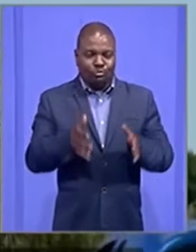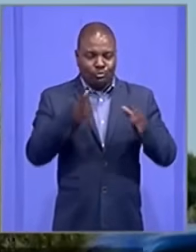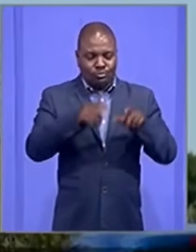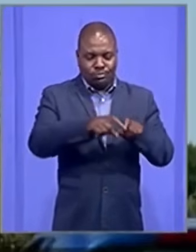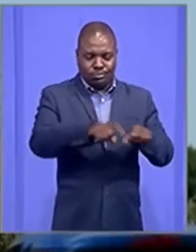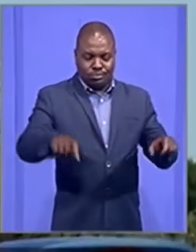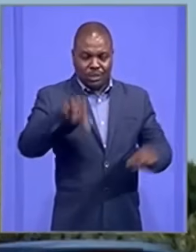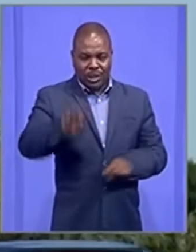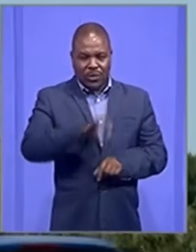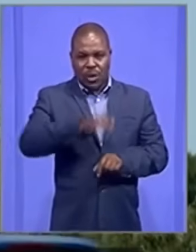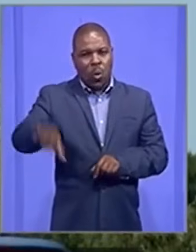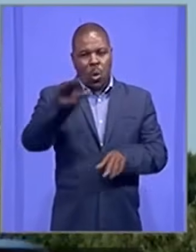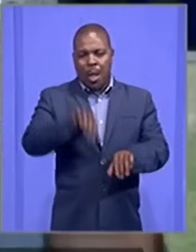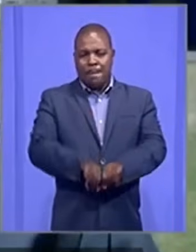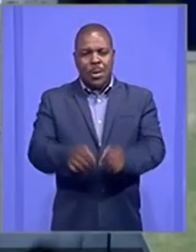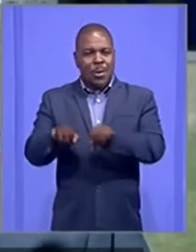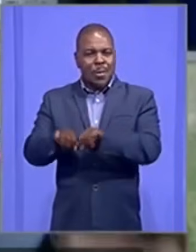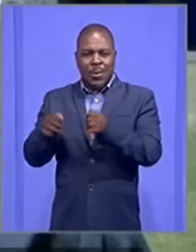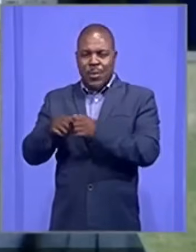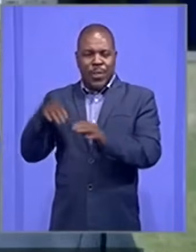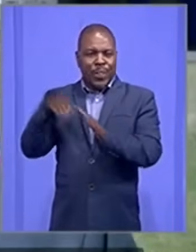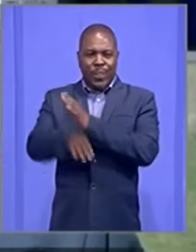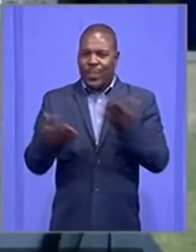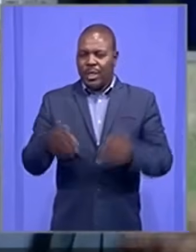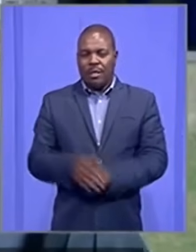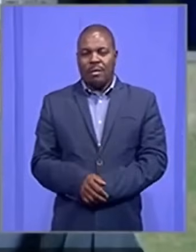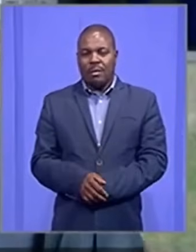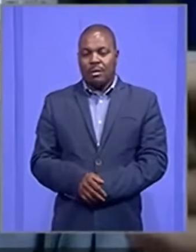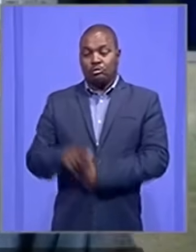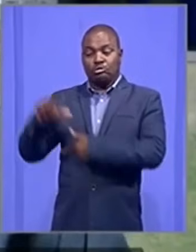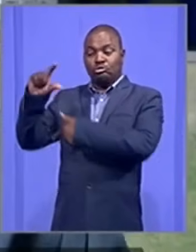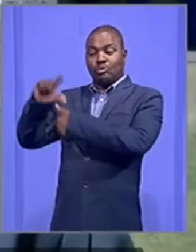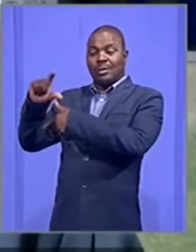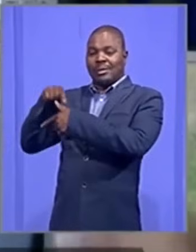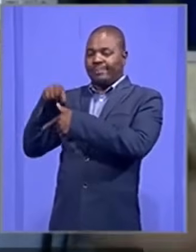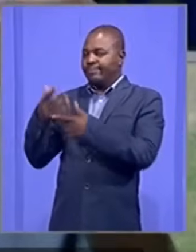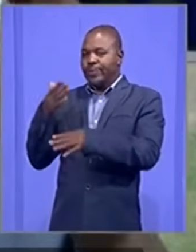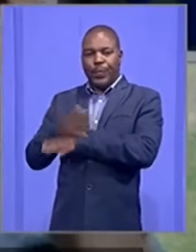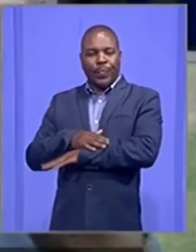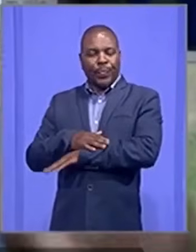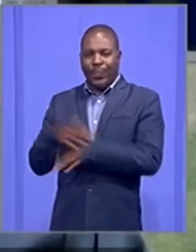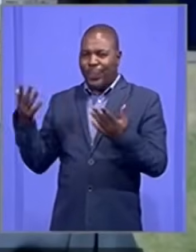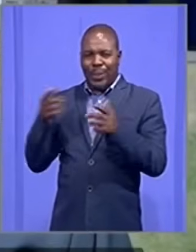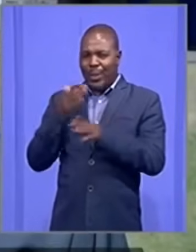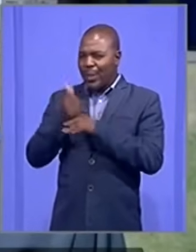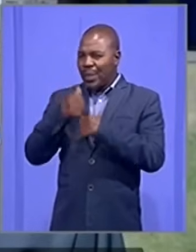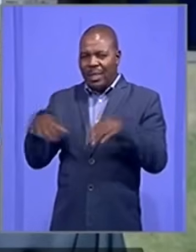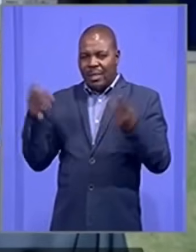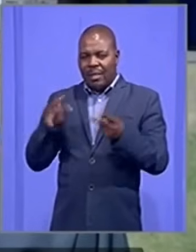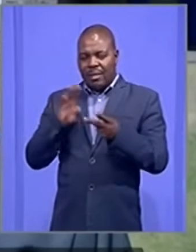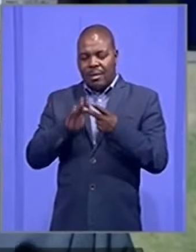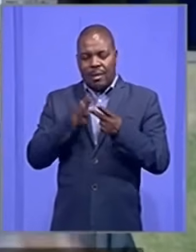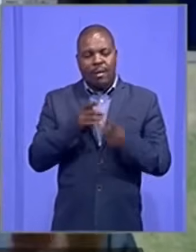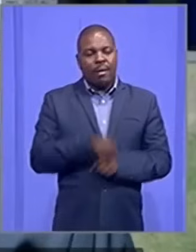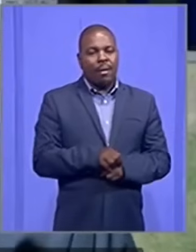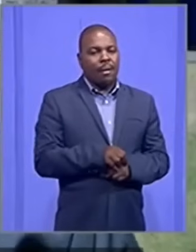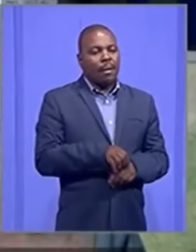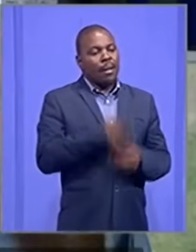putlameng ho phatlalla le naha. Transnet is dysfunctional and it needs to be functional because also in terms of our